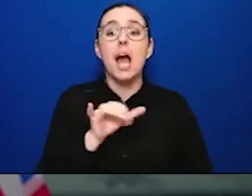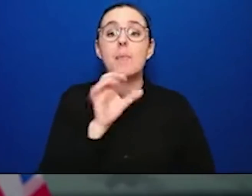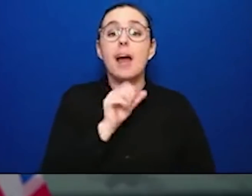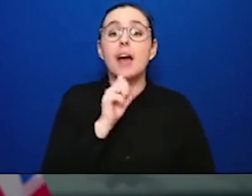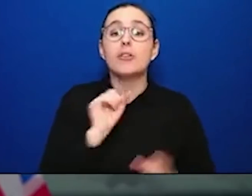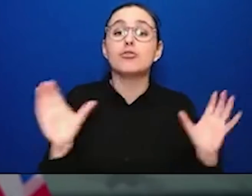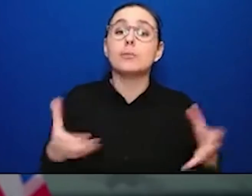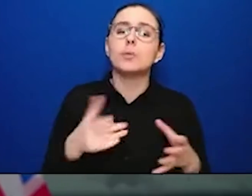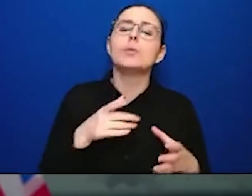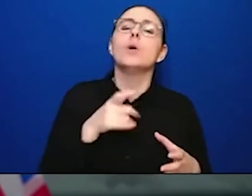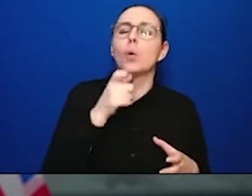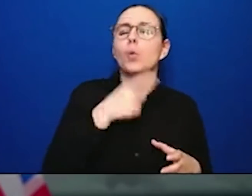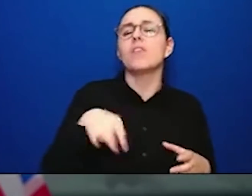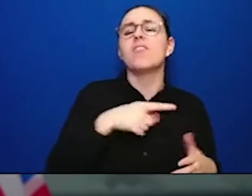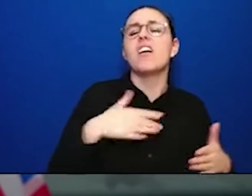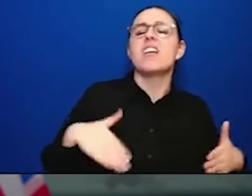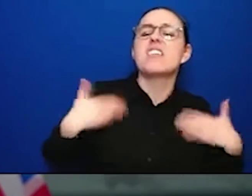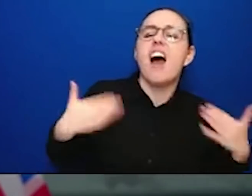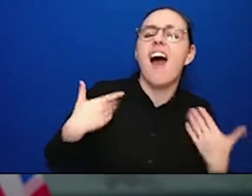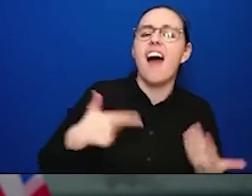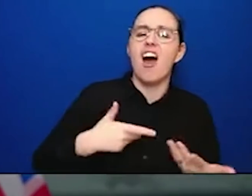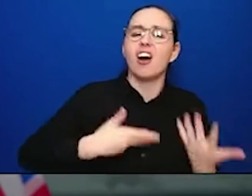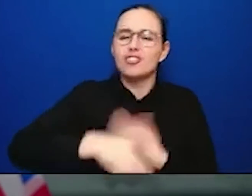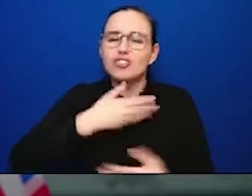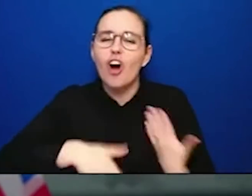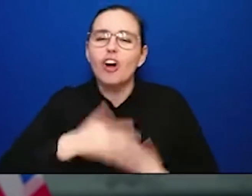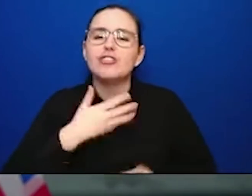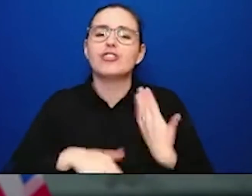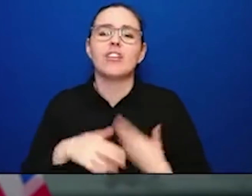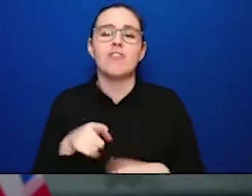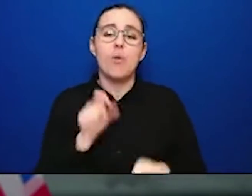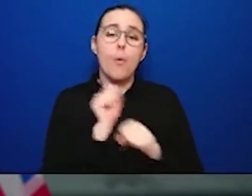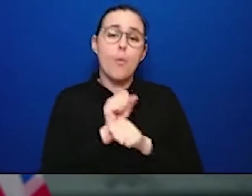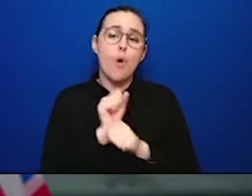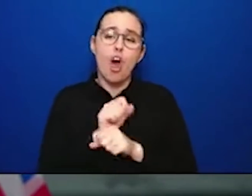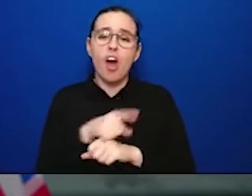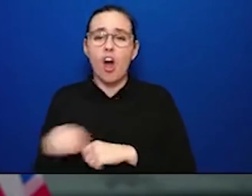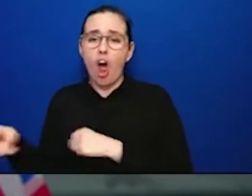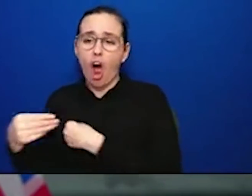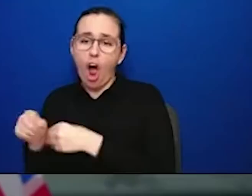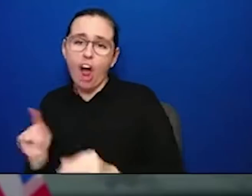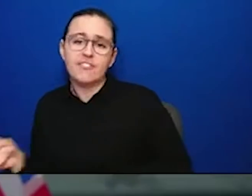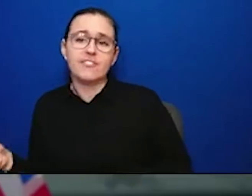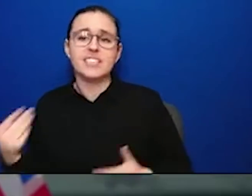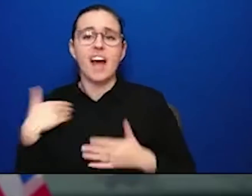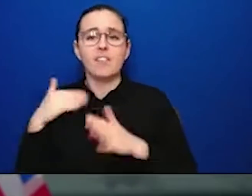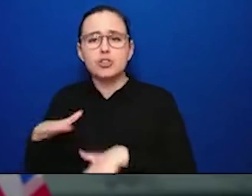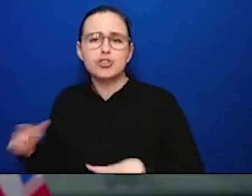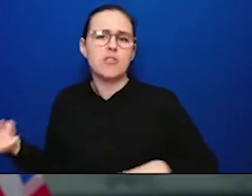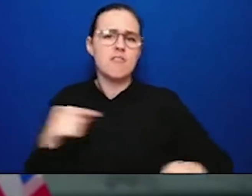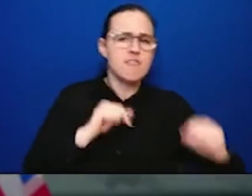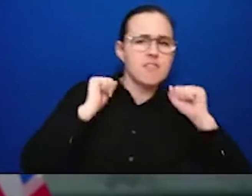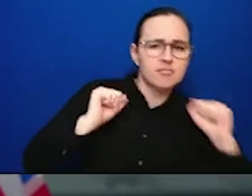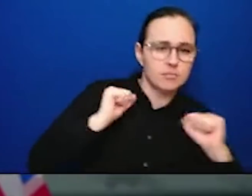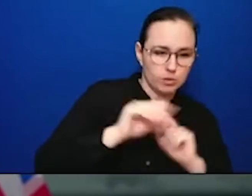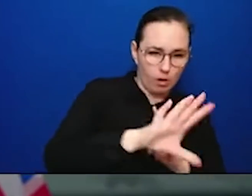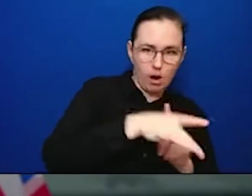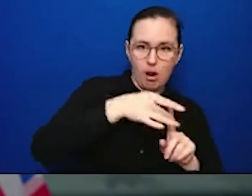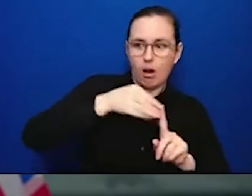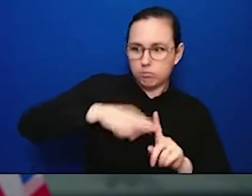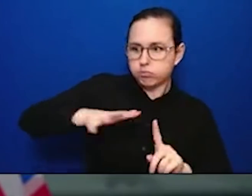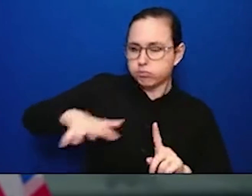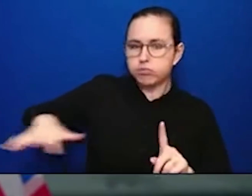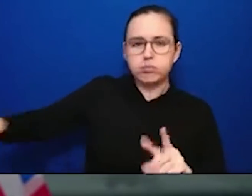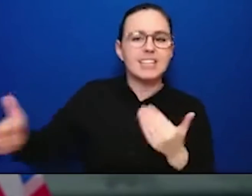younger, who are also more social, who are working, have children. So we know that these transmission links are happening and it's